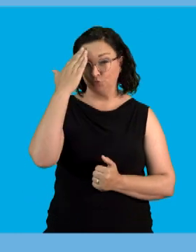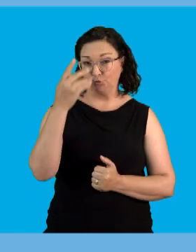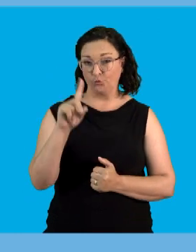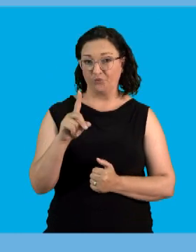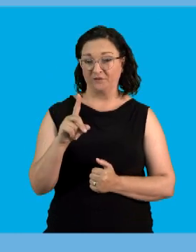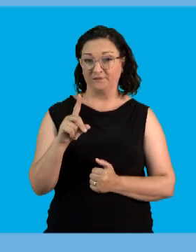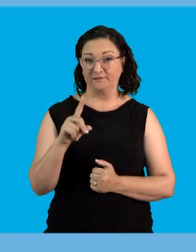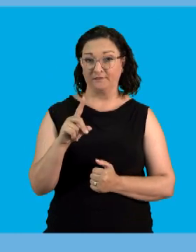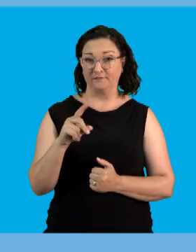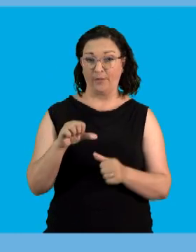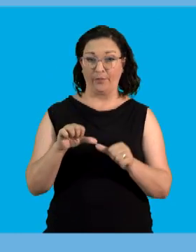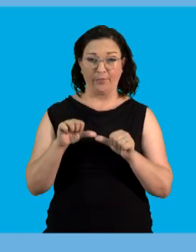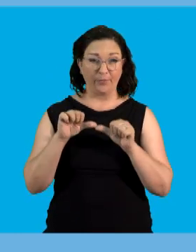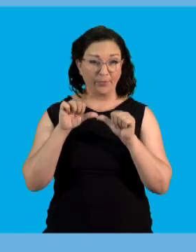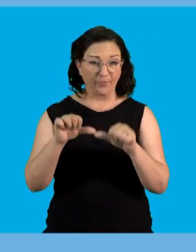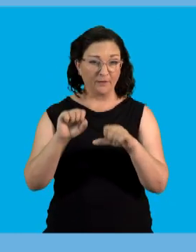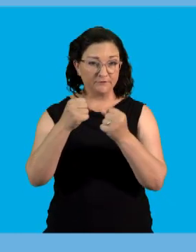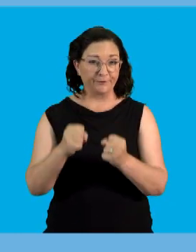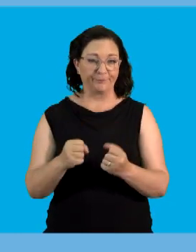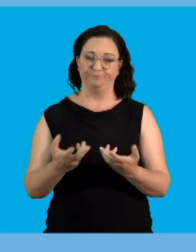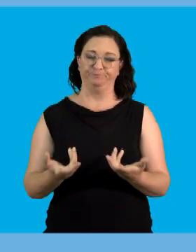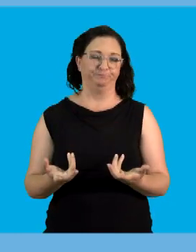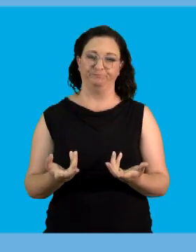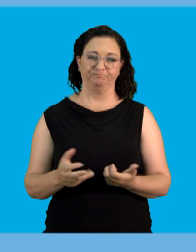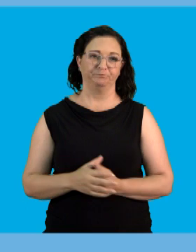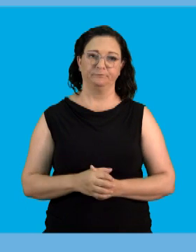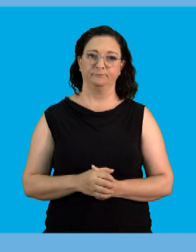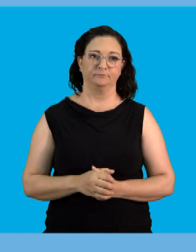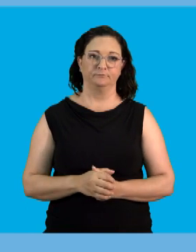is, we know that there is no fixed shape.